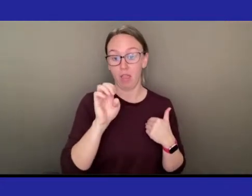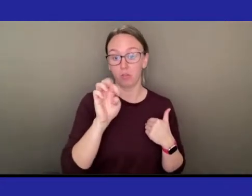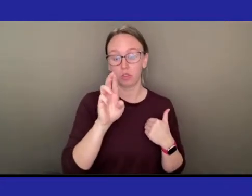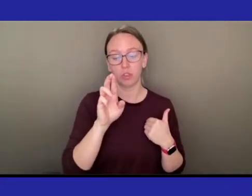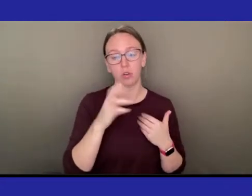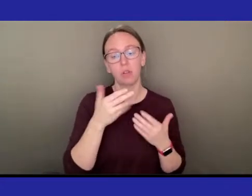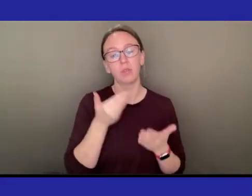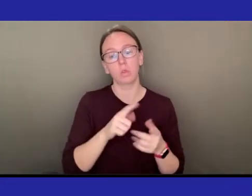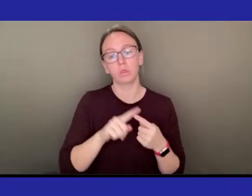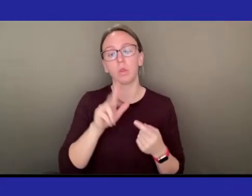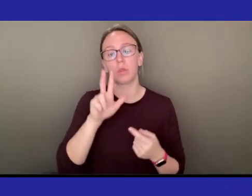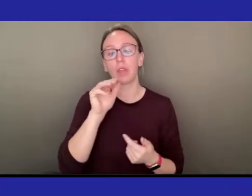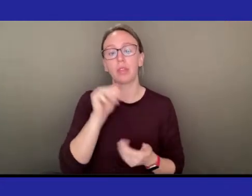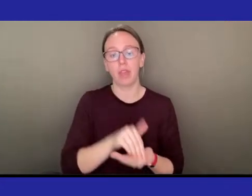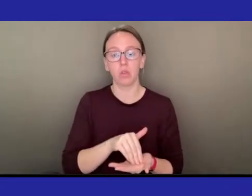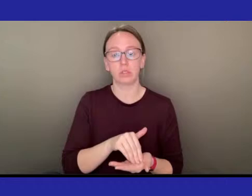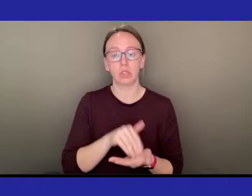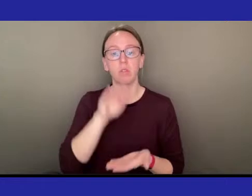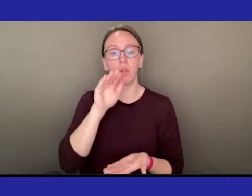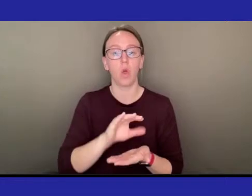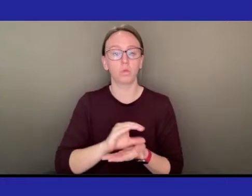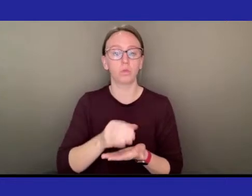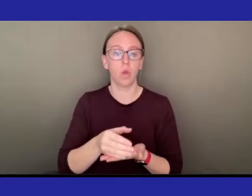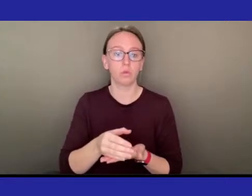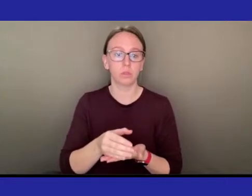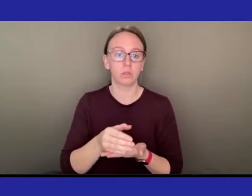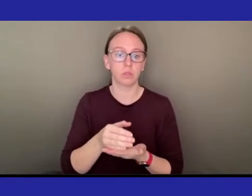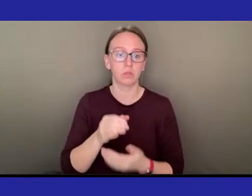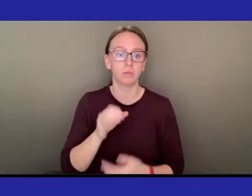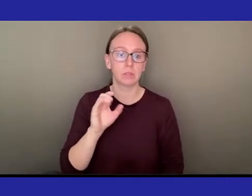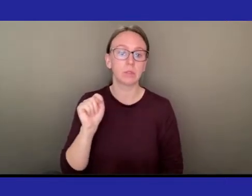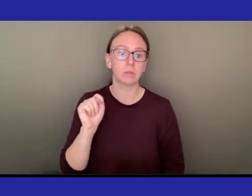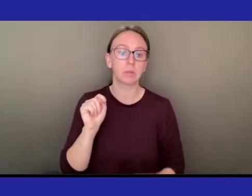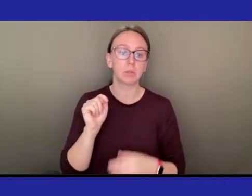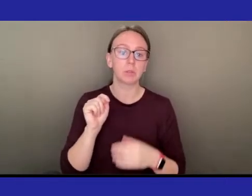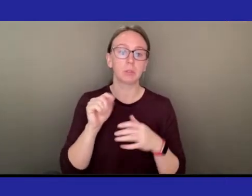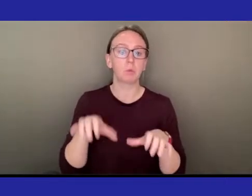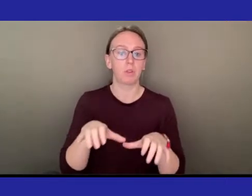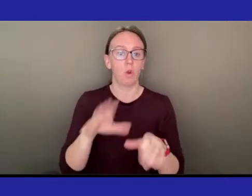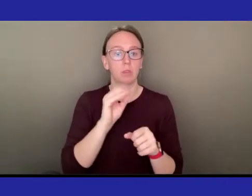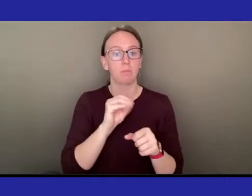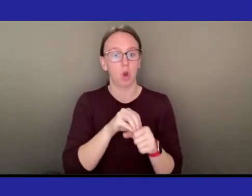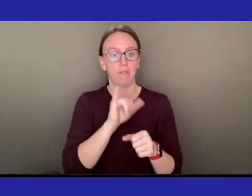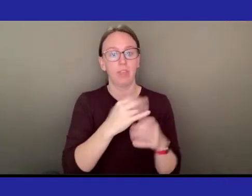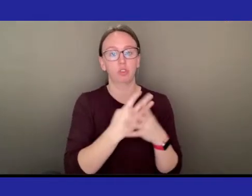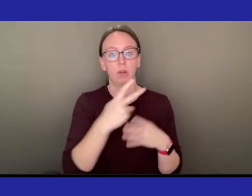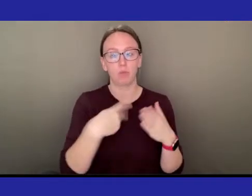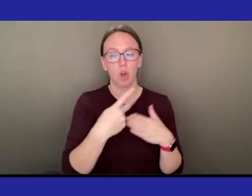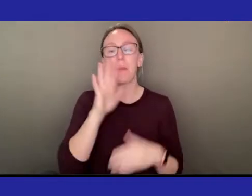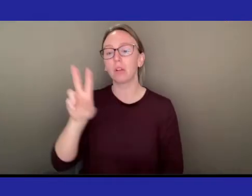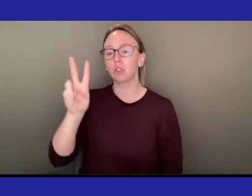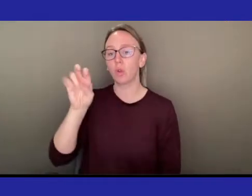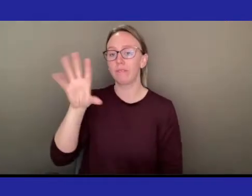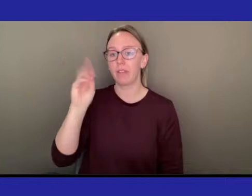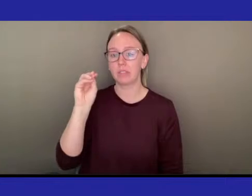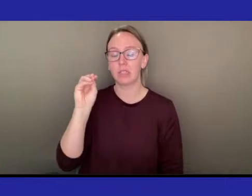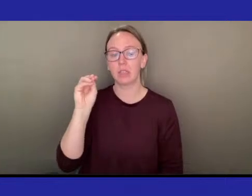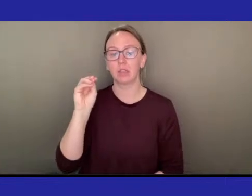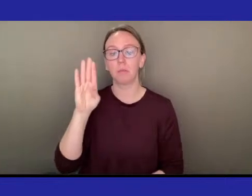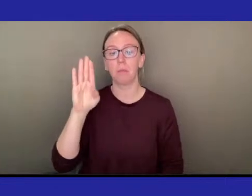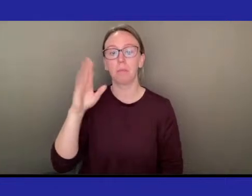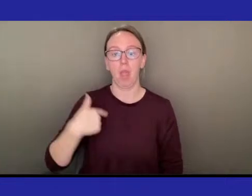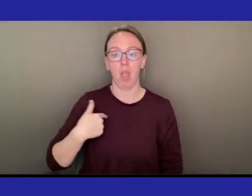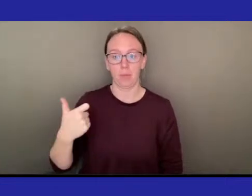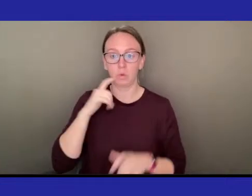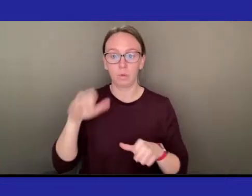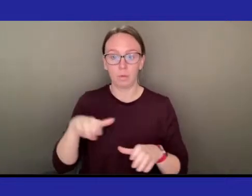CTs performed as part of the screening program, and around 250 biopsies were performed, close to 100